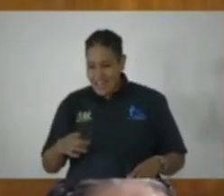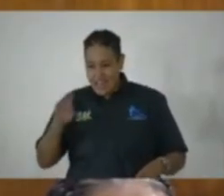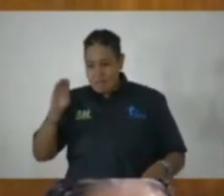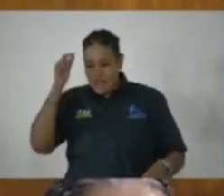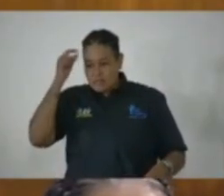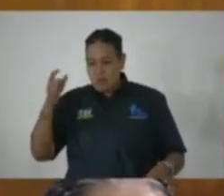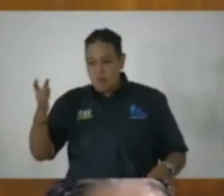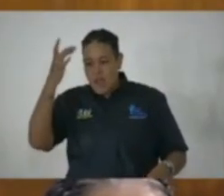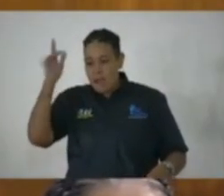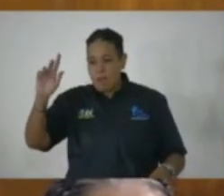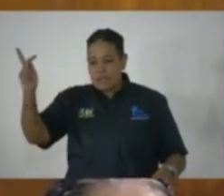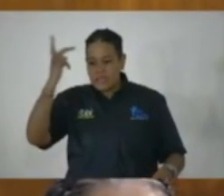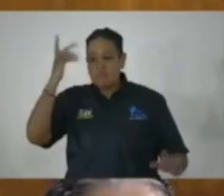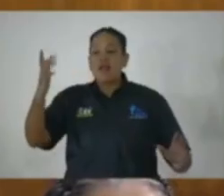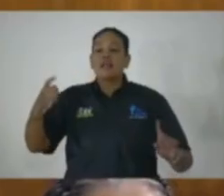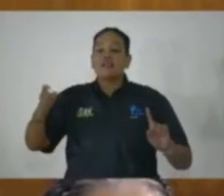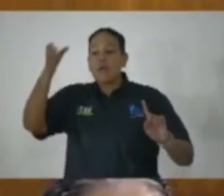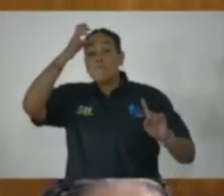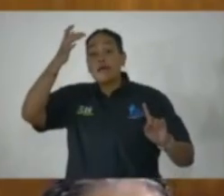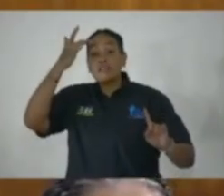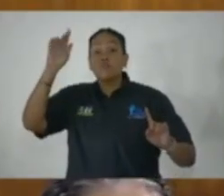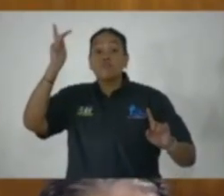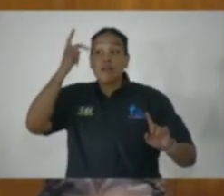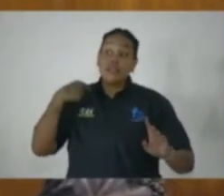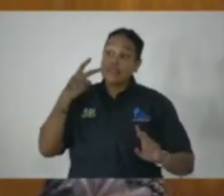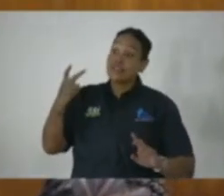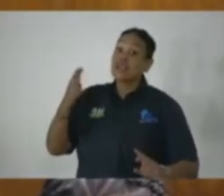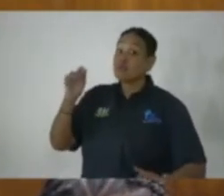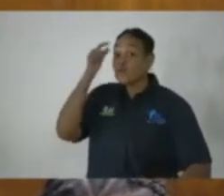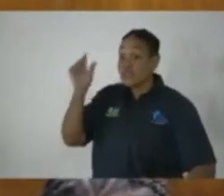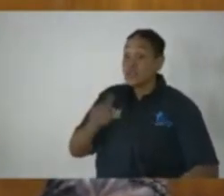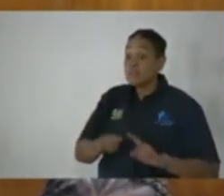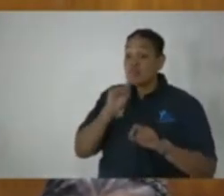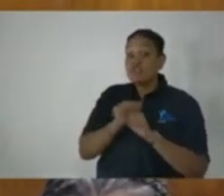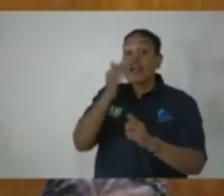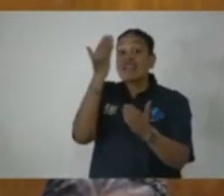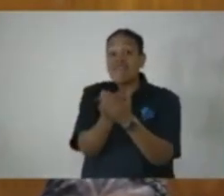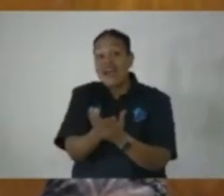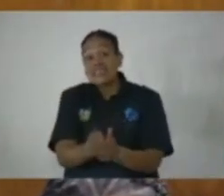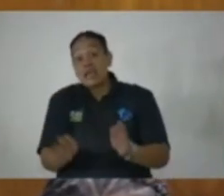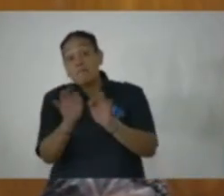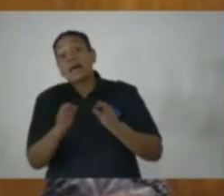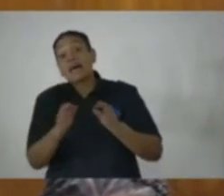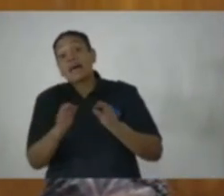one of the brightest politicians I have seen. But the facts matters.